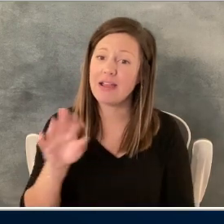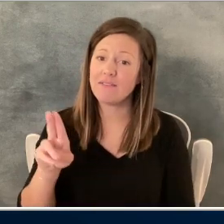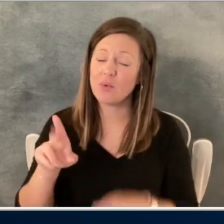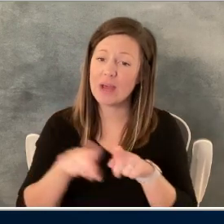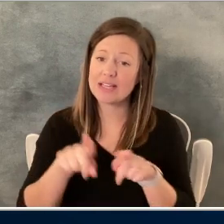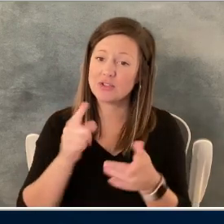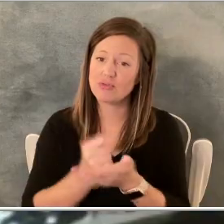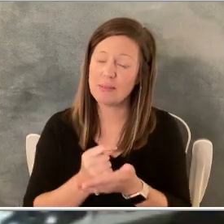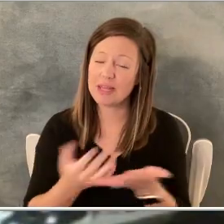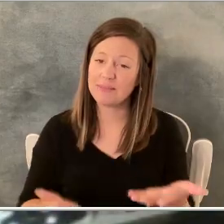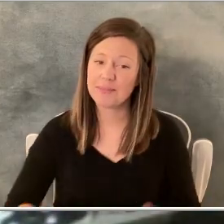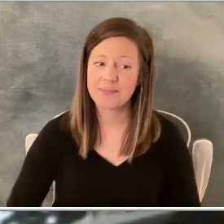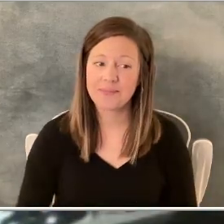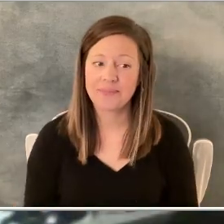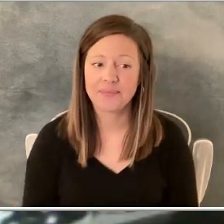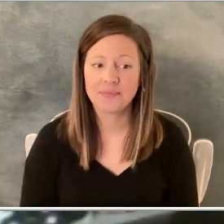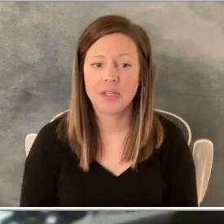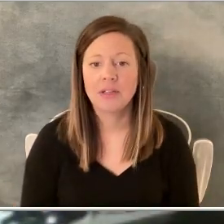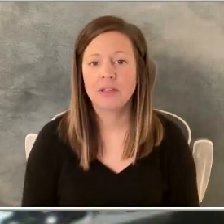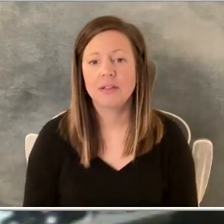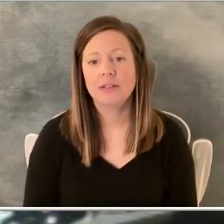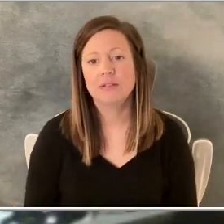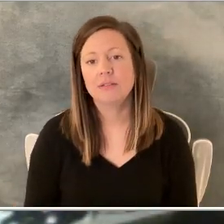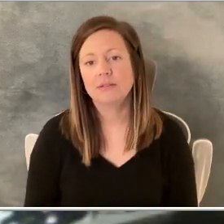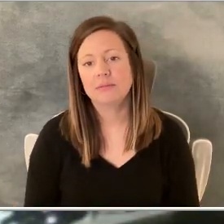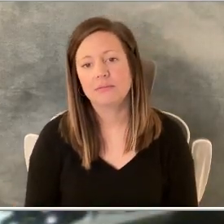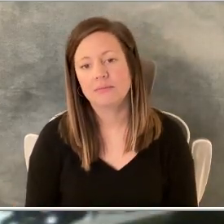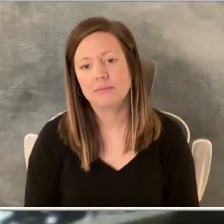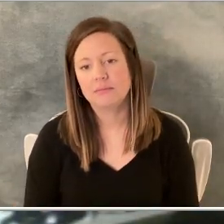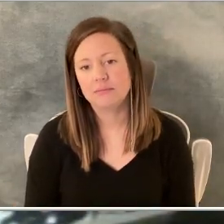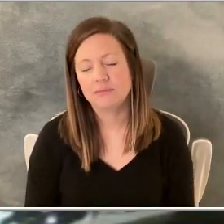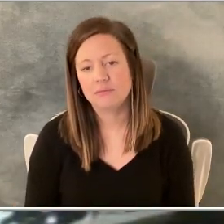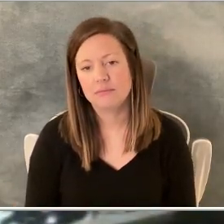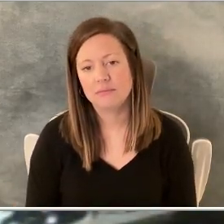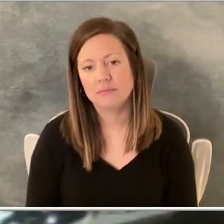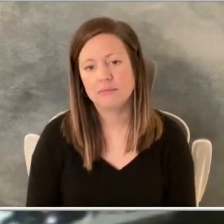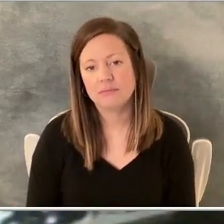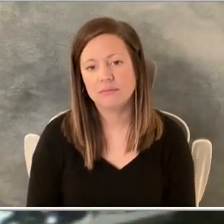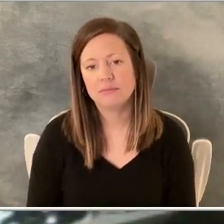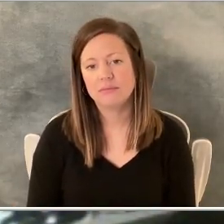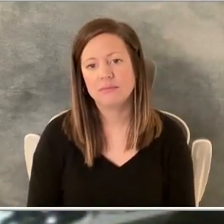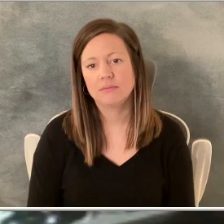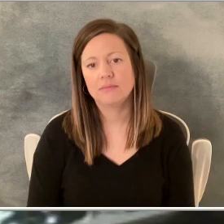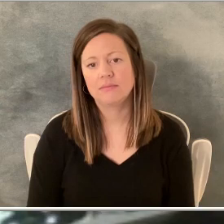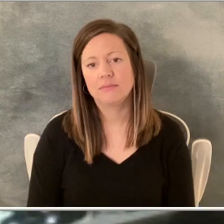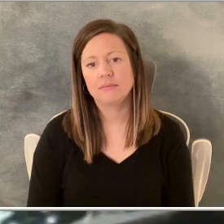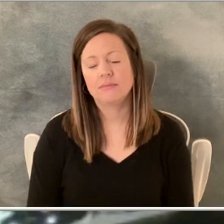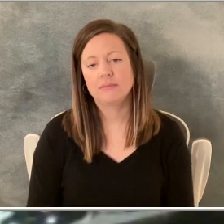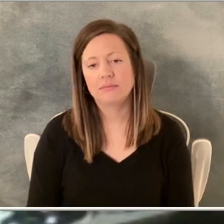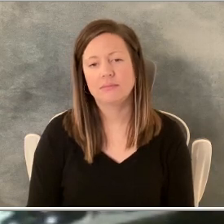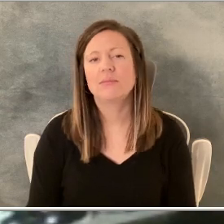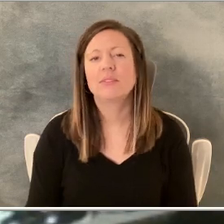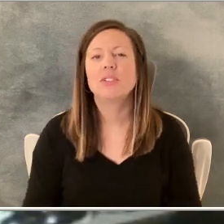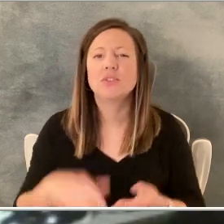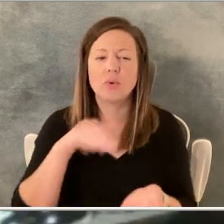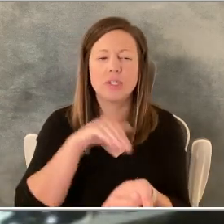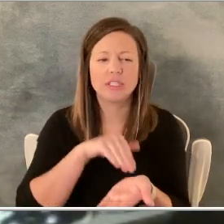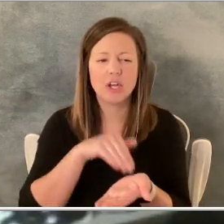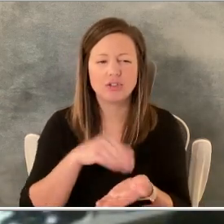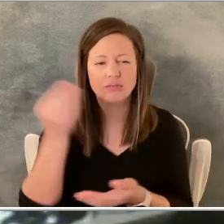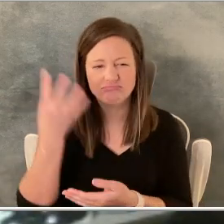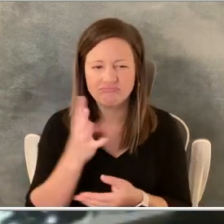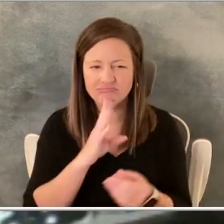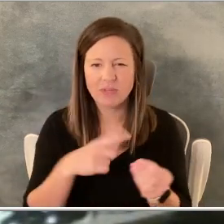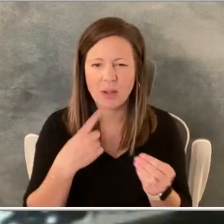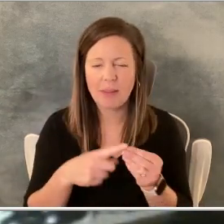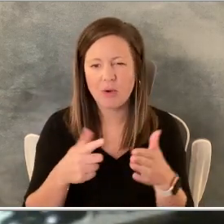you? So someone had talked to me about, or Dr. Shannon talked to me about the radiation options.